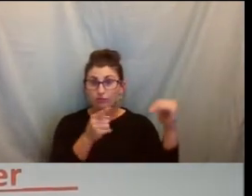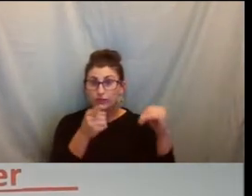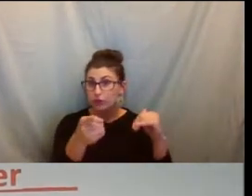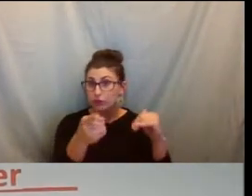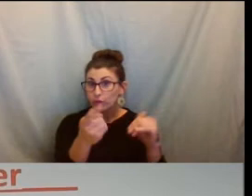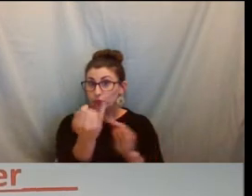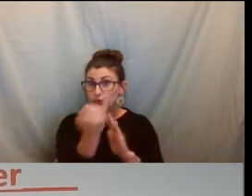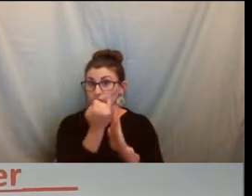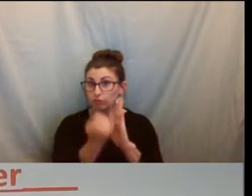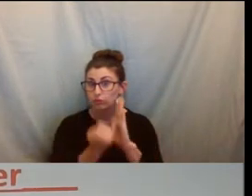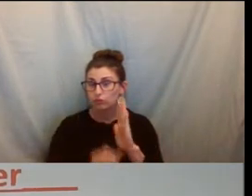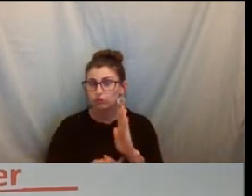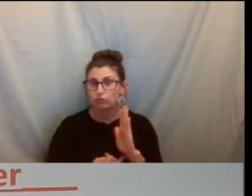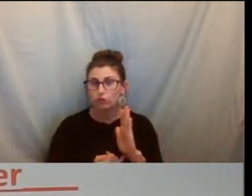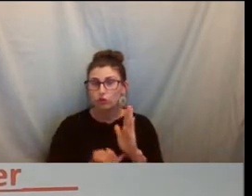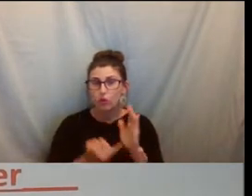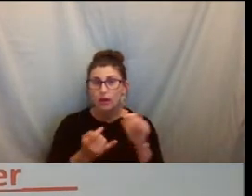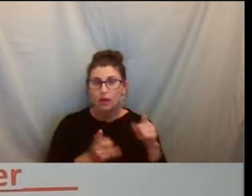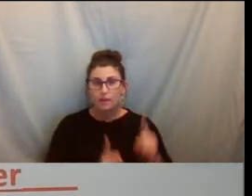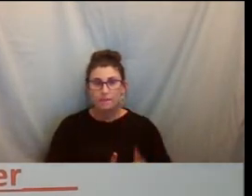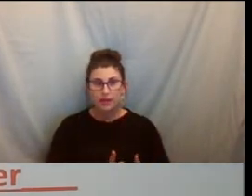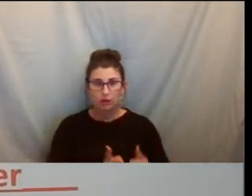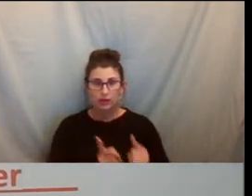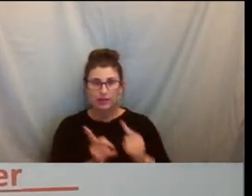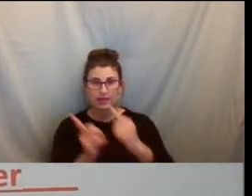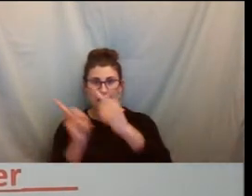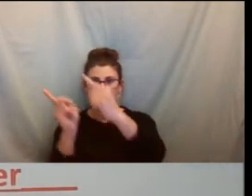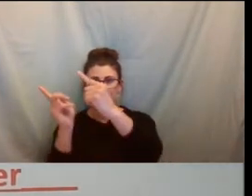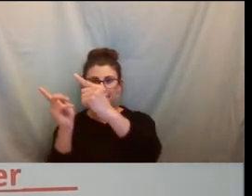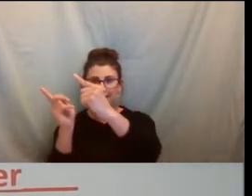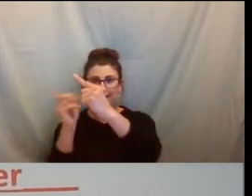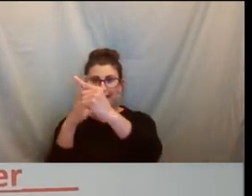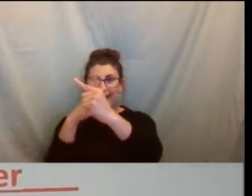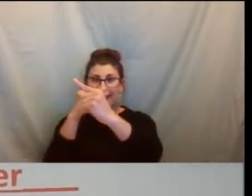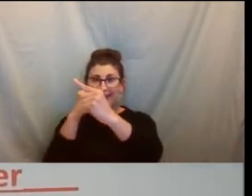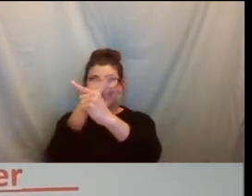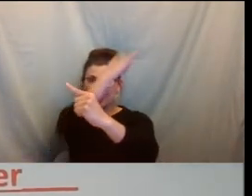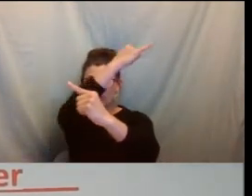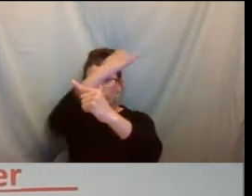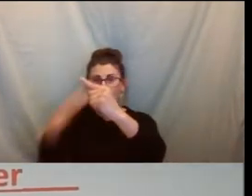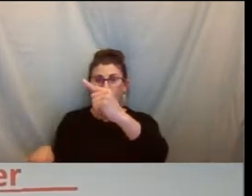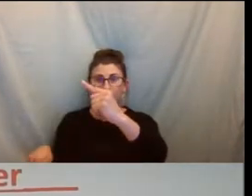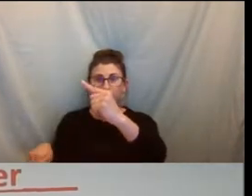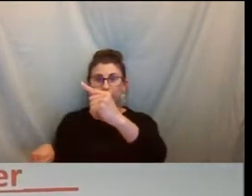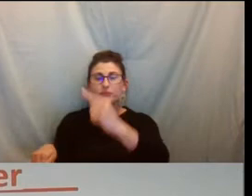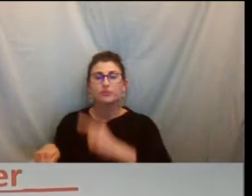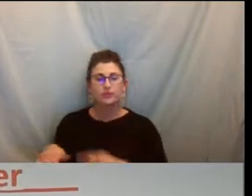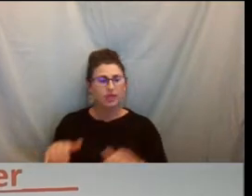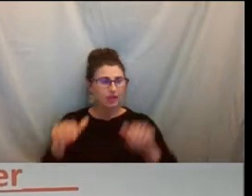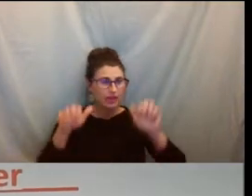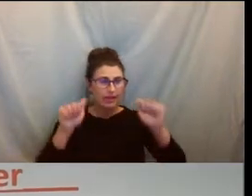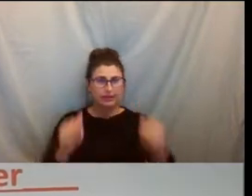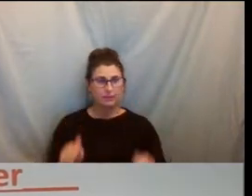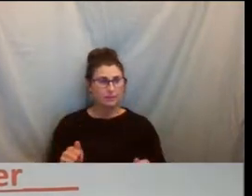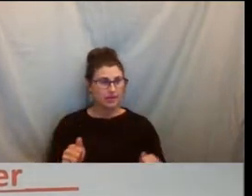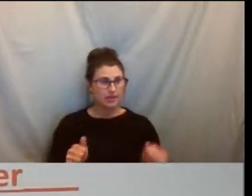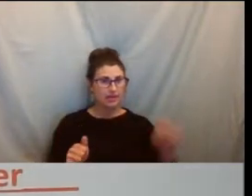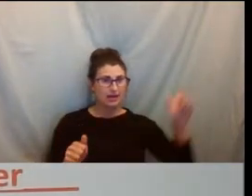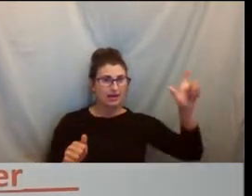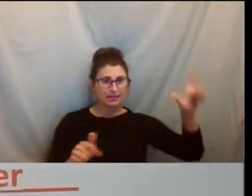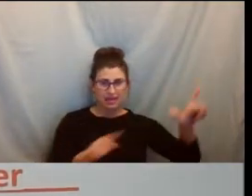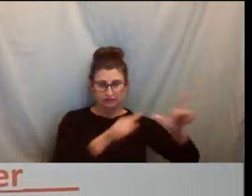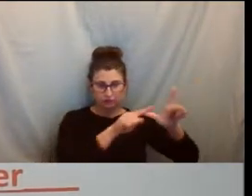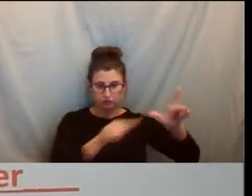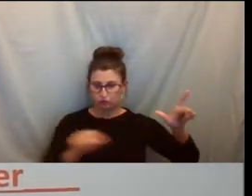Hopefully you drew something like this, a set of parallel lines and a line going through it. It could be going down